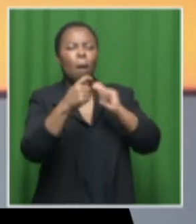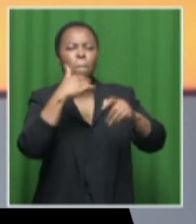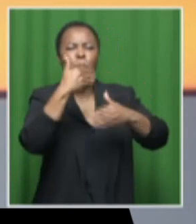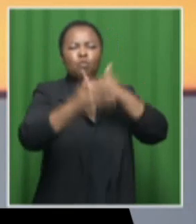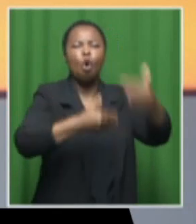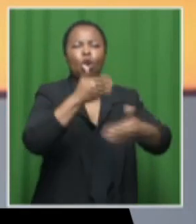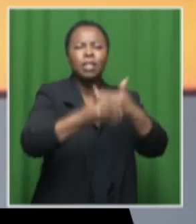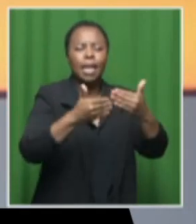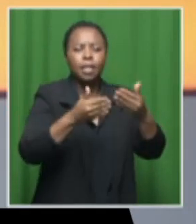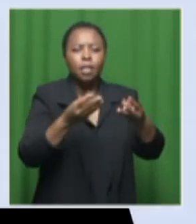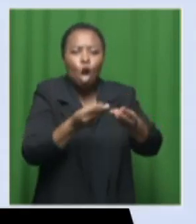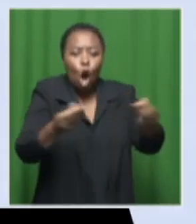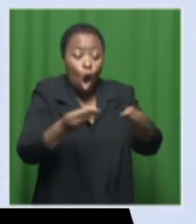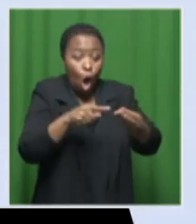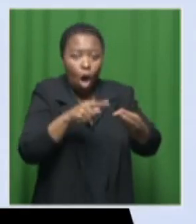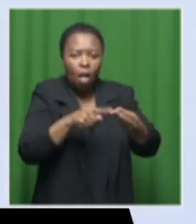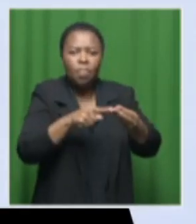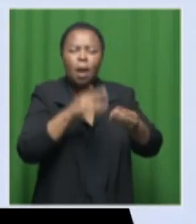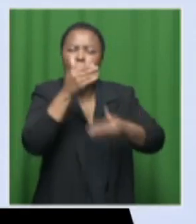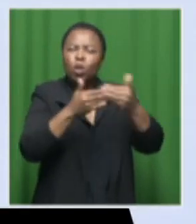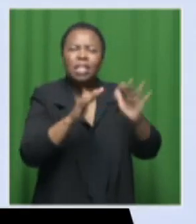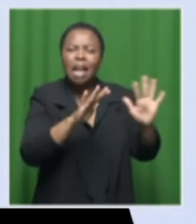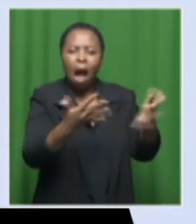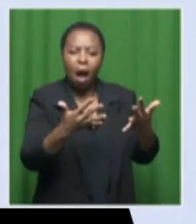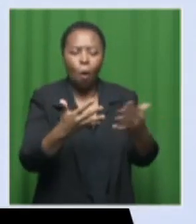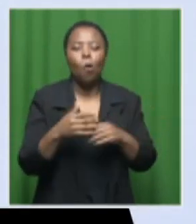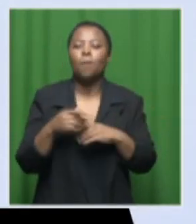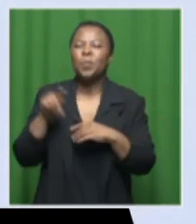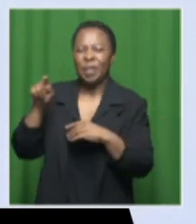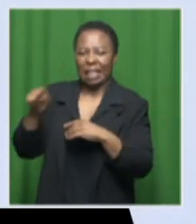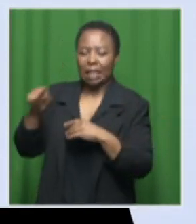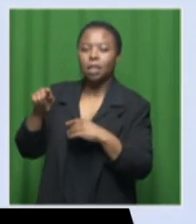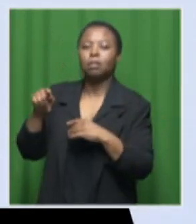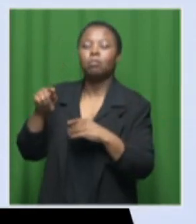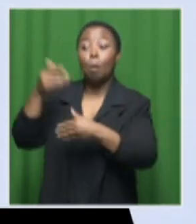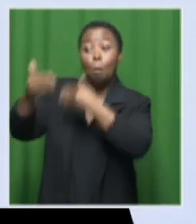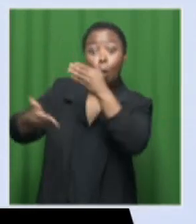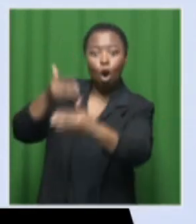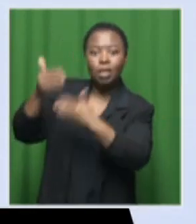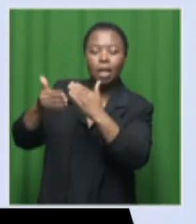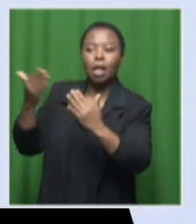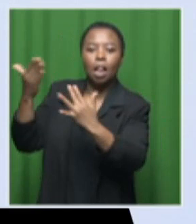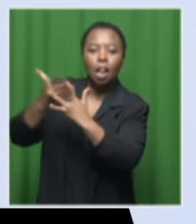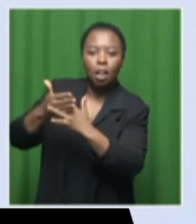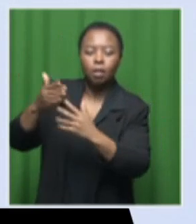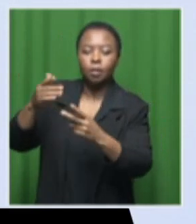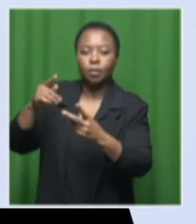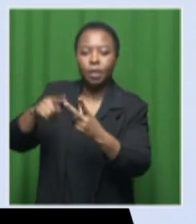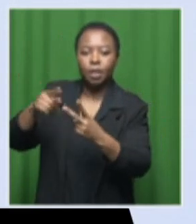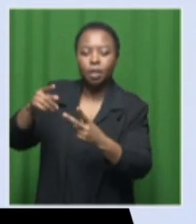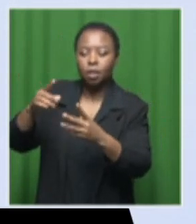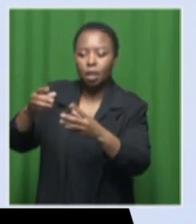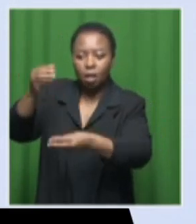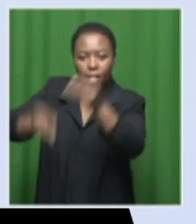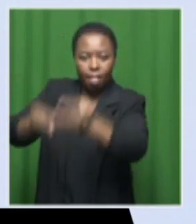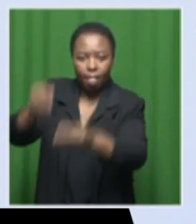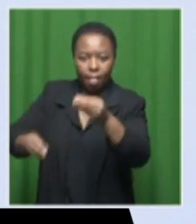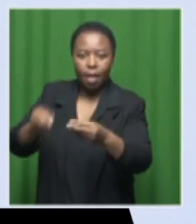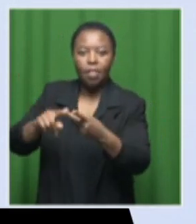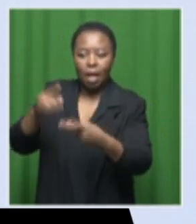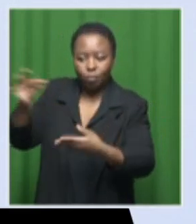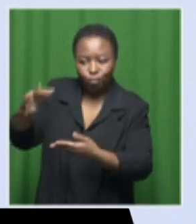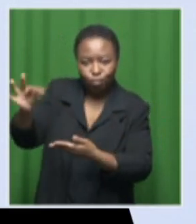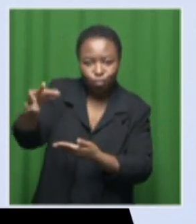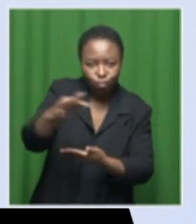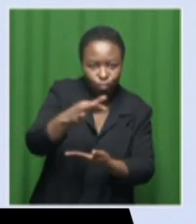into what it is? So part of the process, there's a lot of distraction and there's a lot of sewing. But then